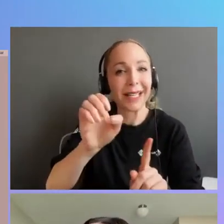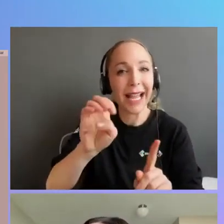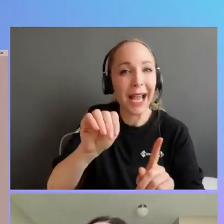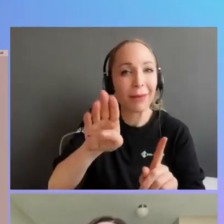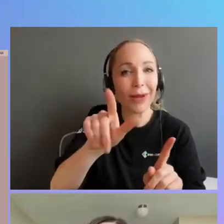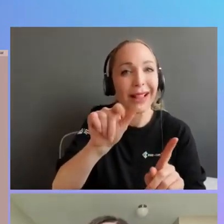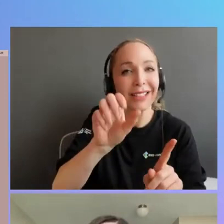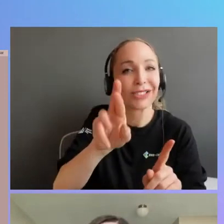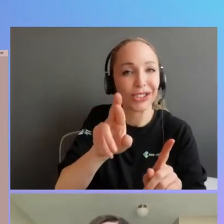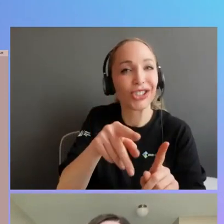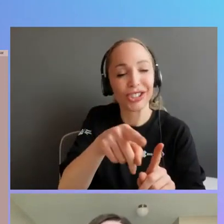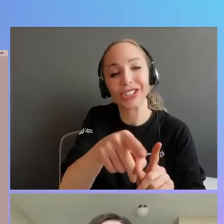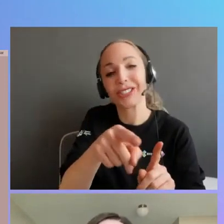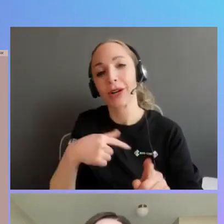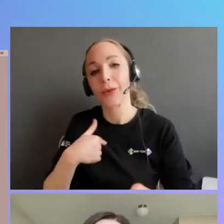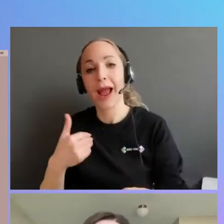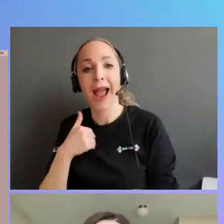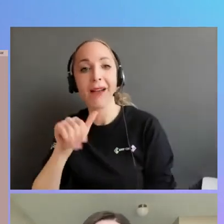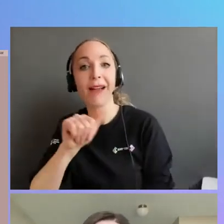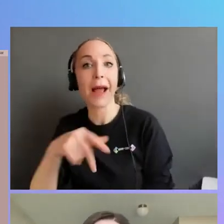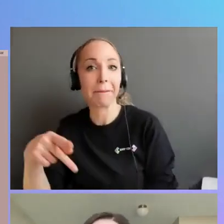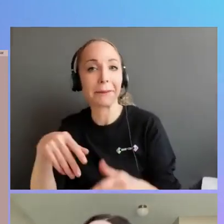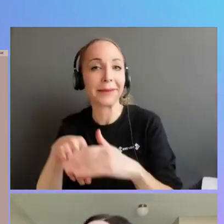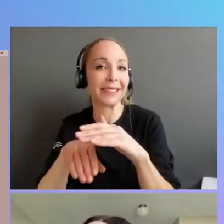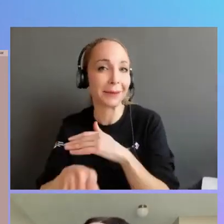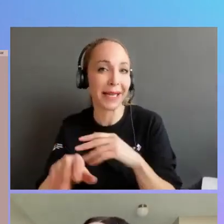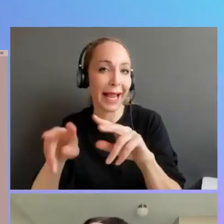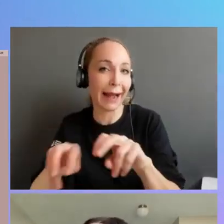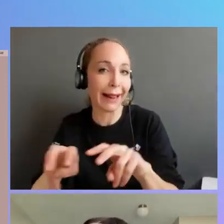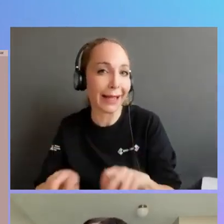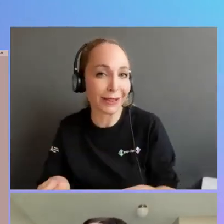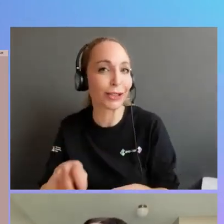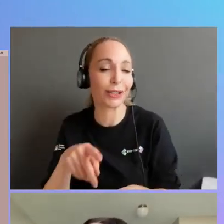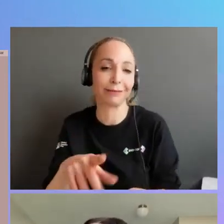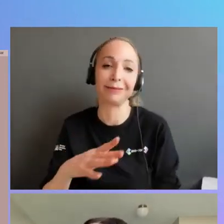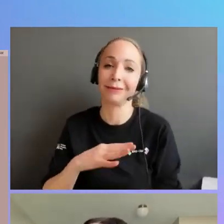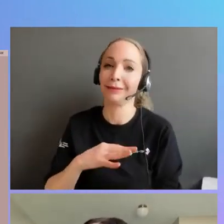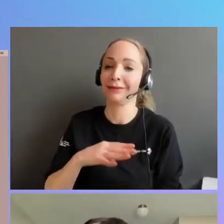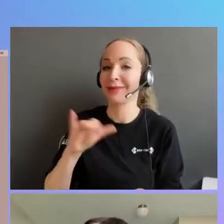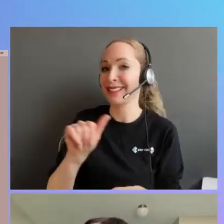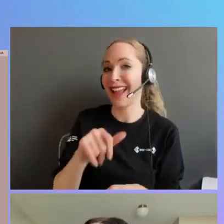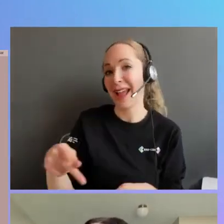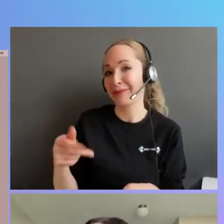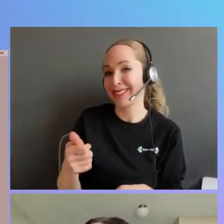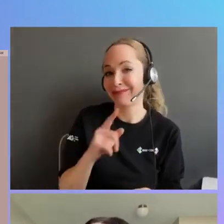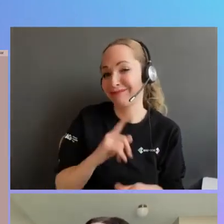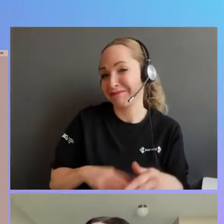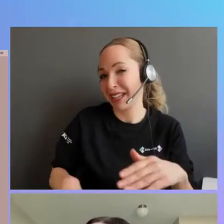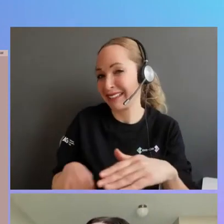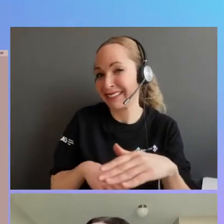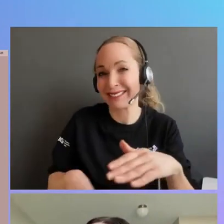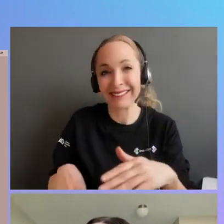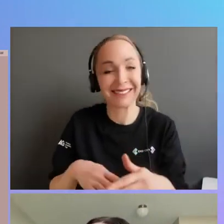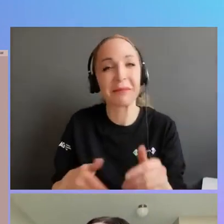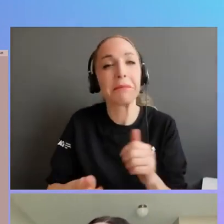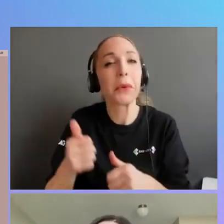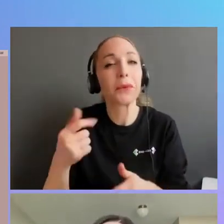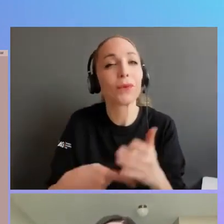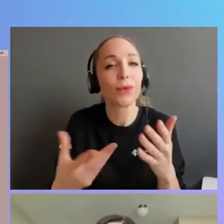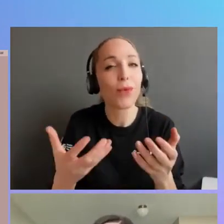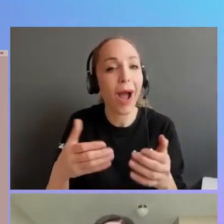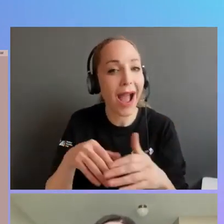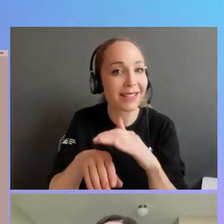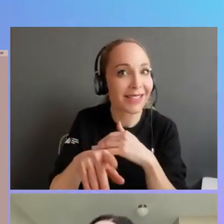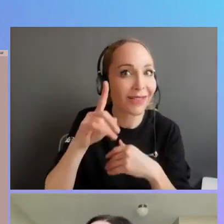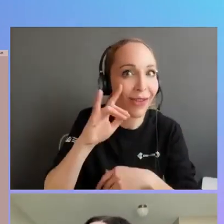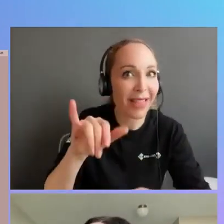Axe Accessibility Analyzer. And once you install it, this is the app itself. It's pretty basic because mostly what you want is access to this button